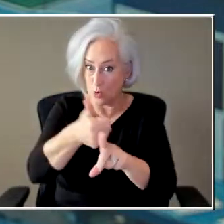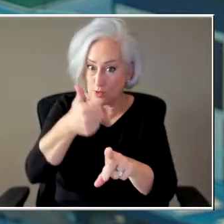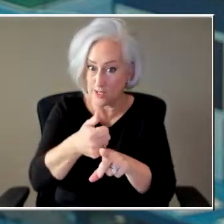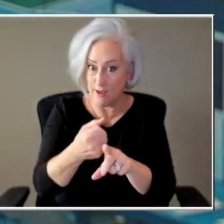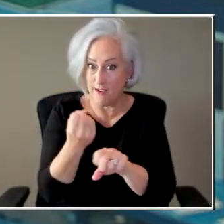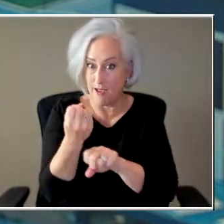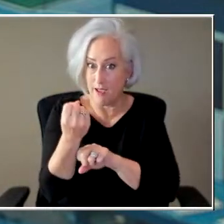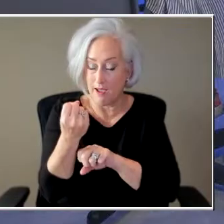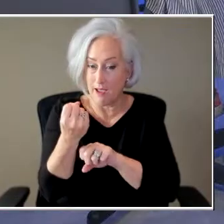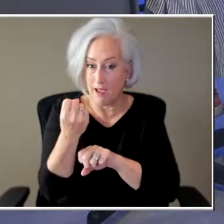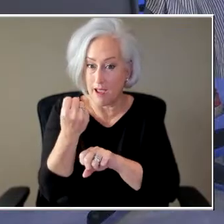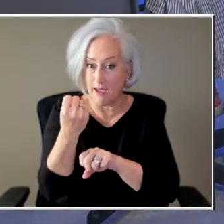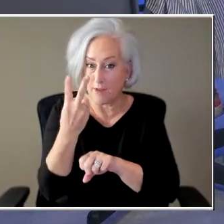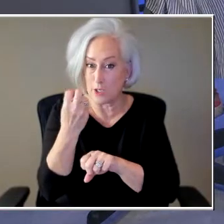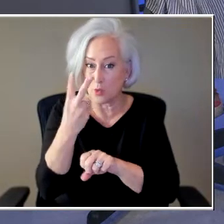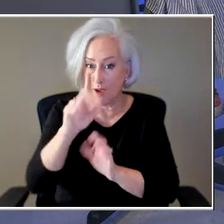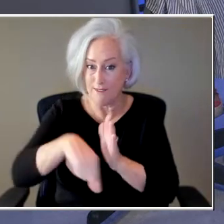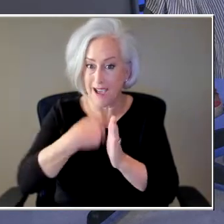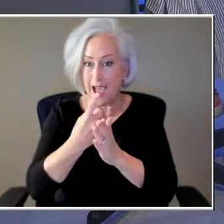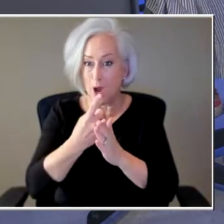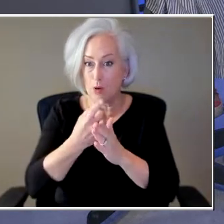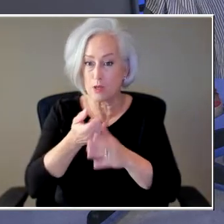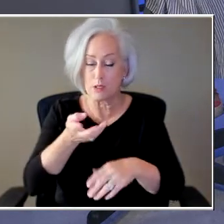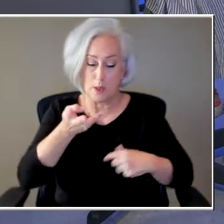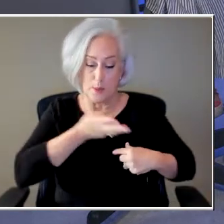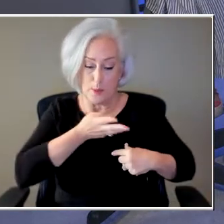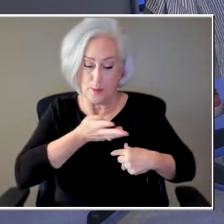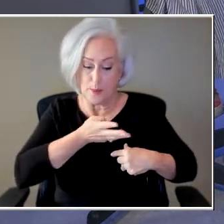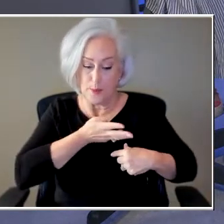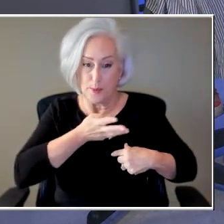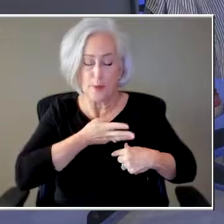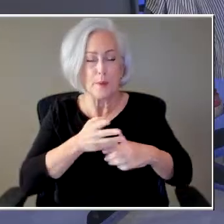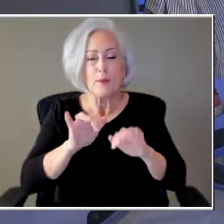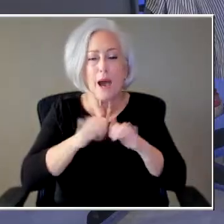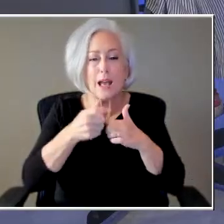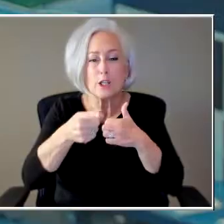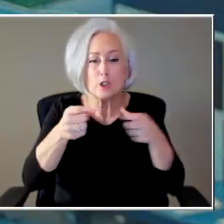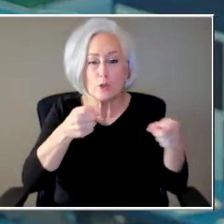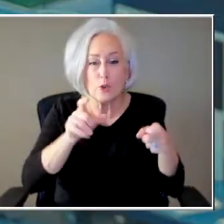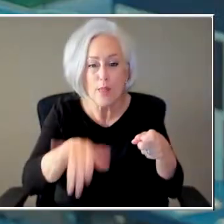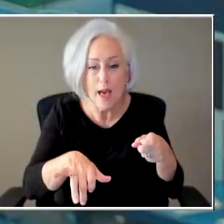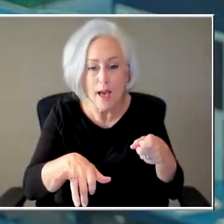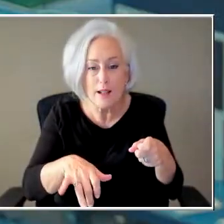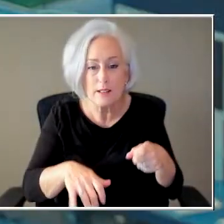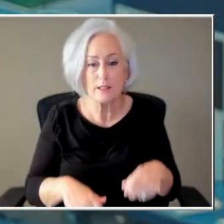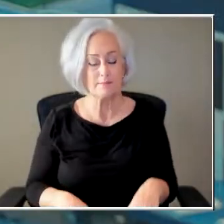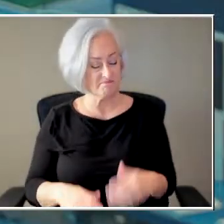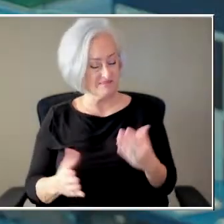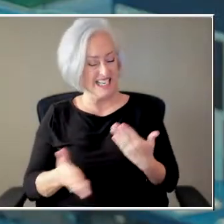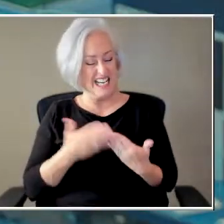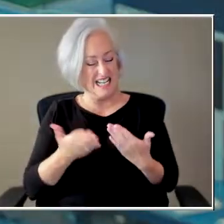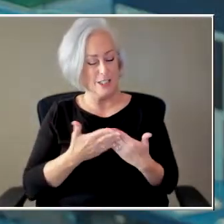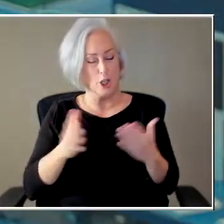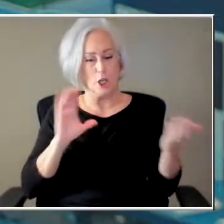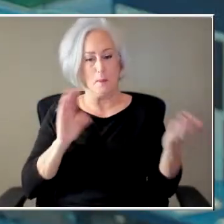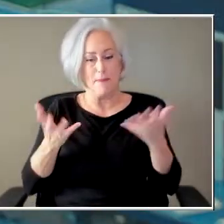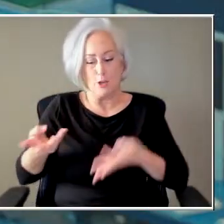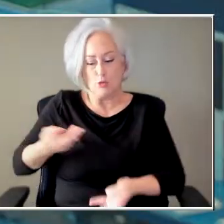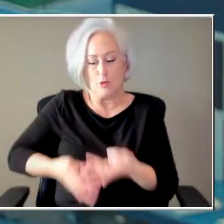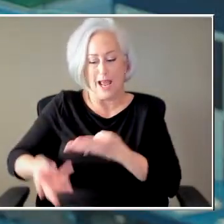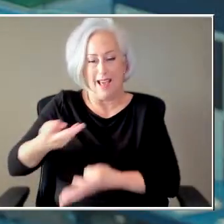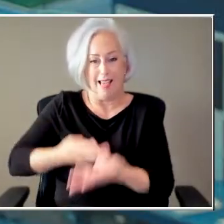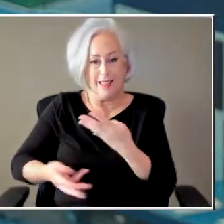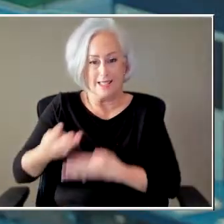that compare when you were managing dialysis? Honestly, it was a lot easier, just because the infusion was